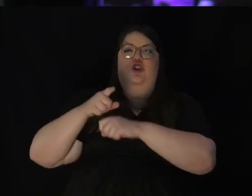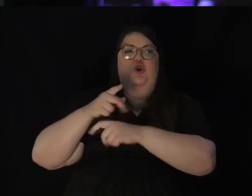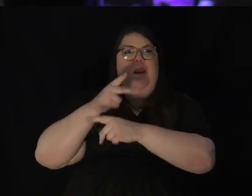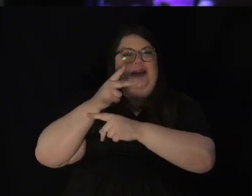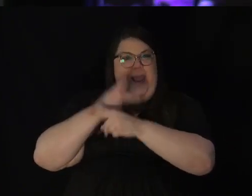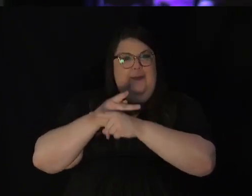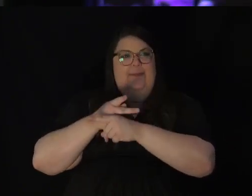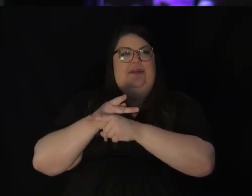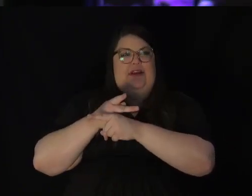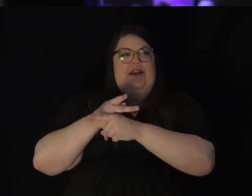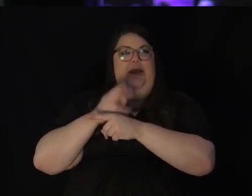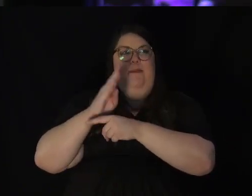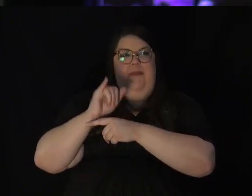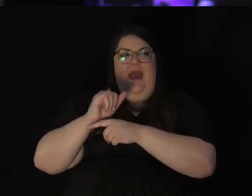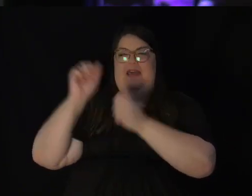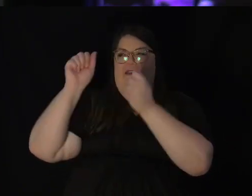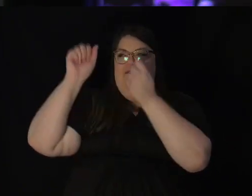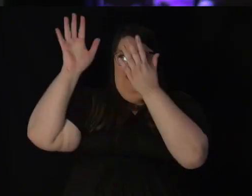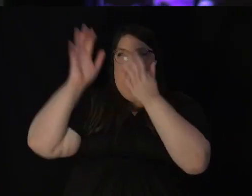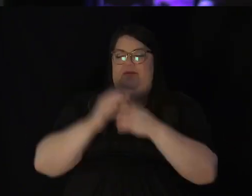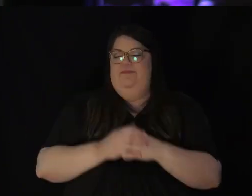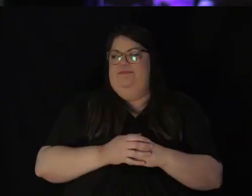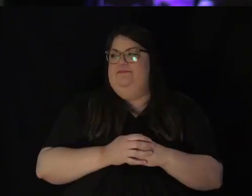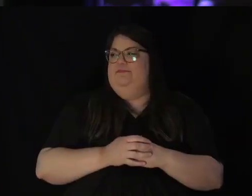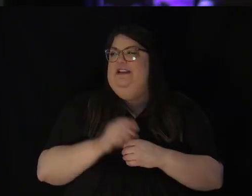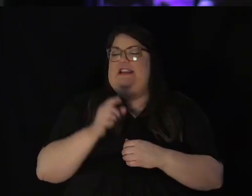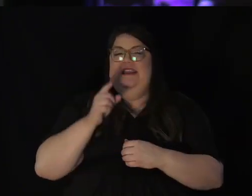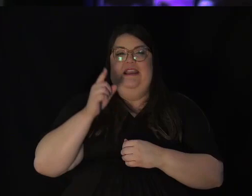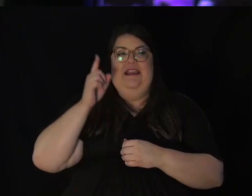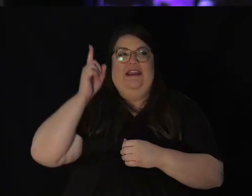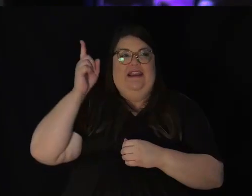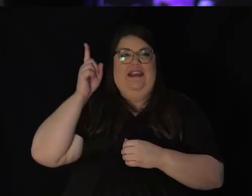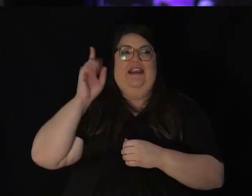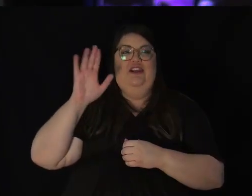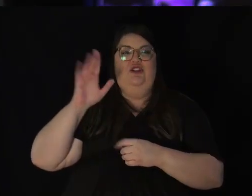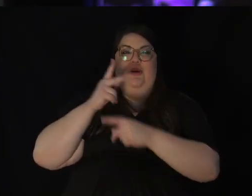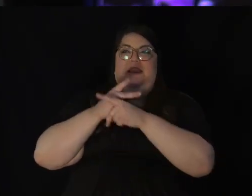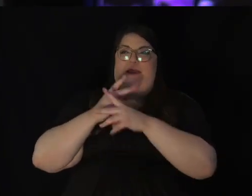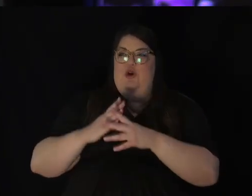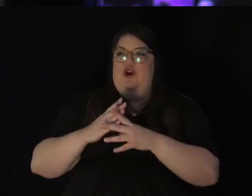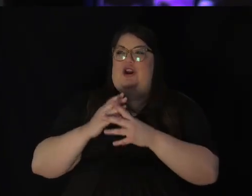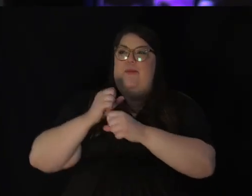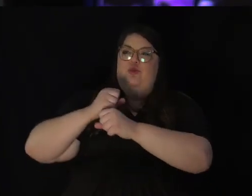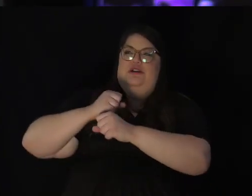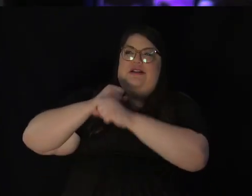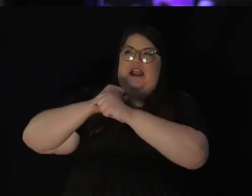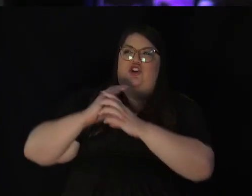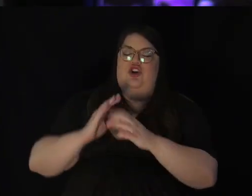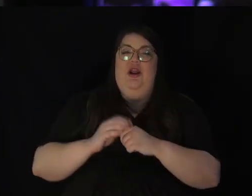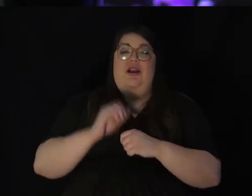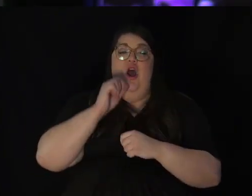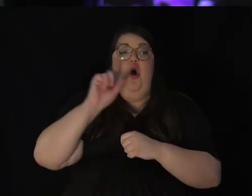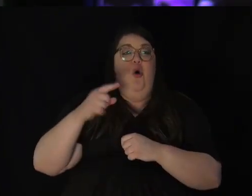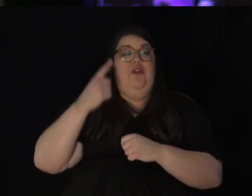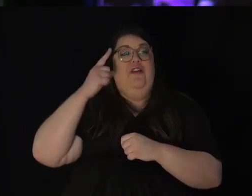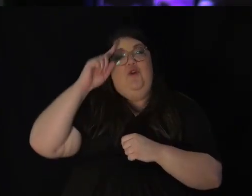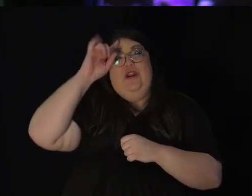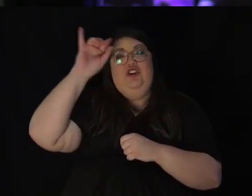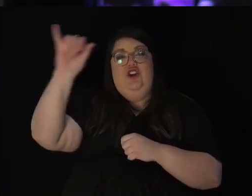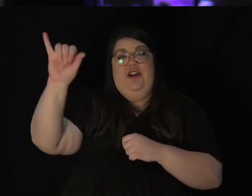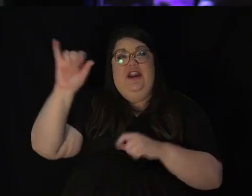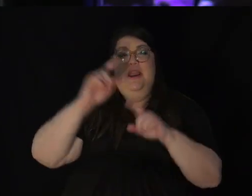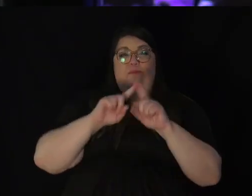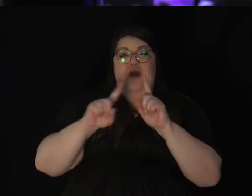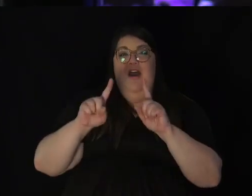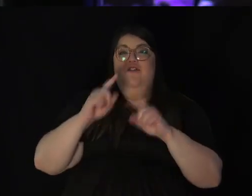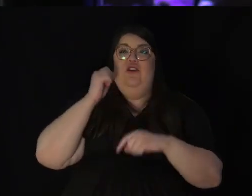kept by the Father. He is your keeper and he is your protector. And not only for eternity, but